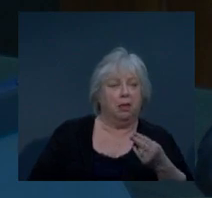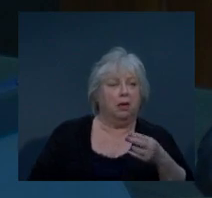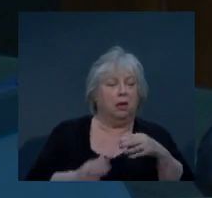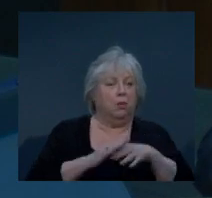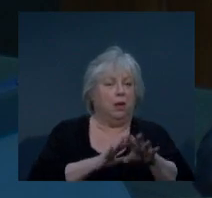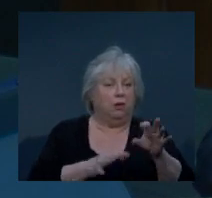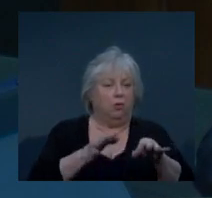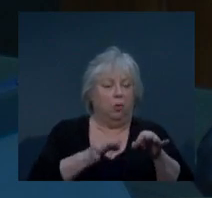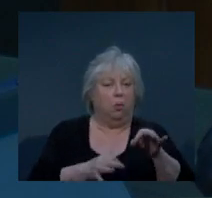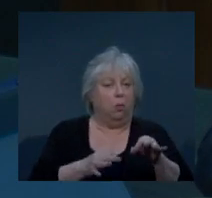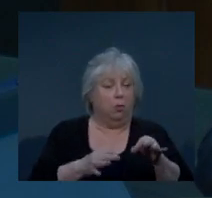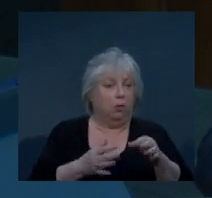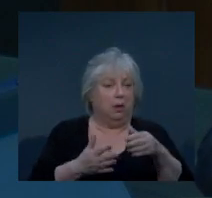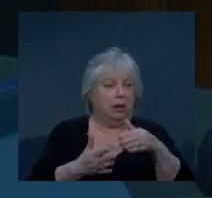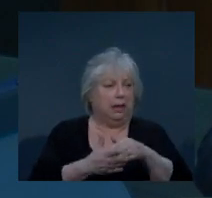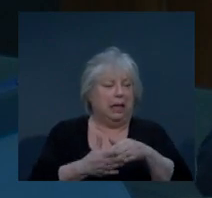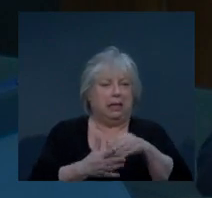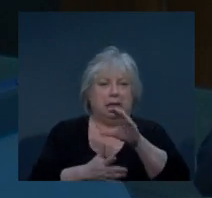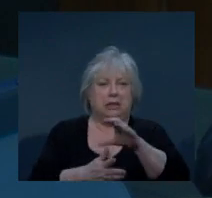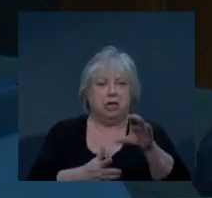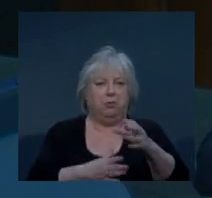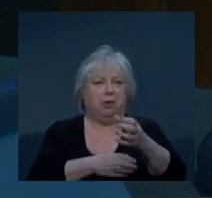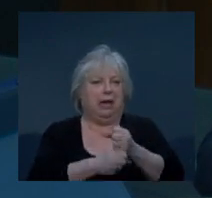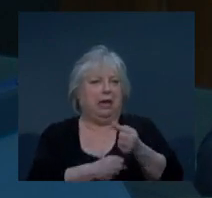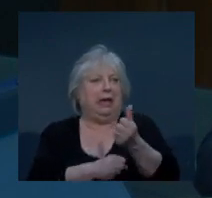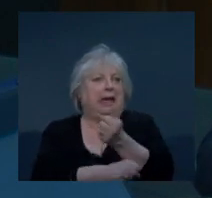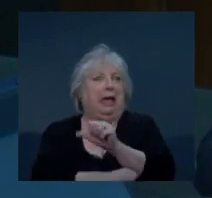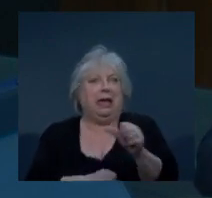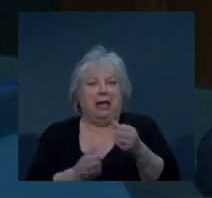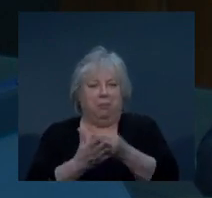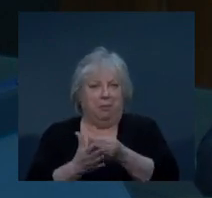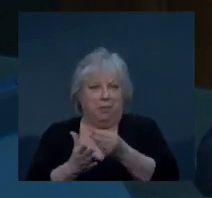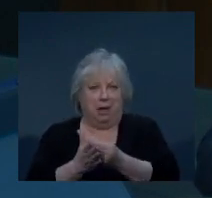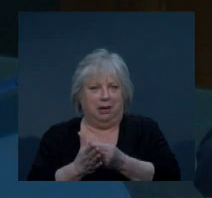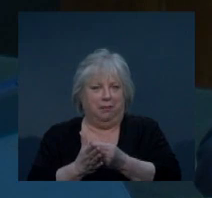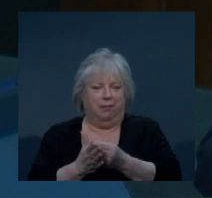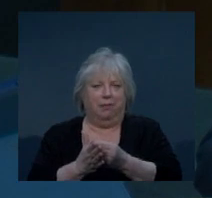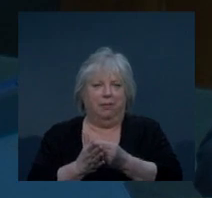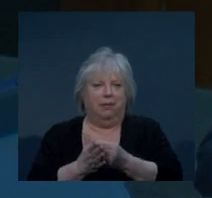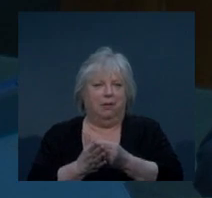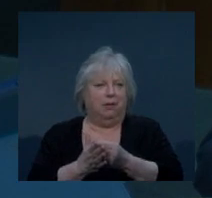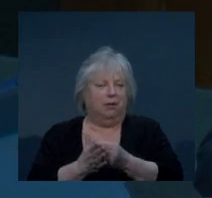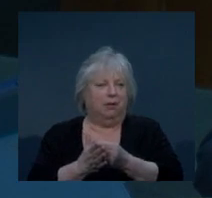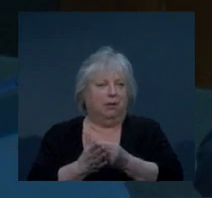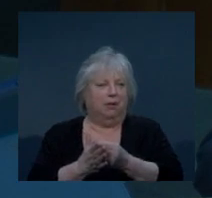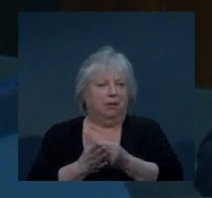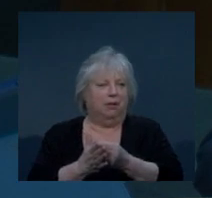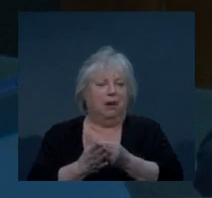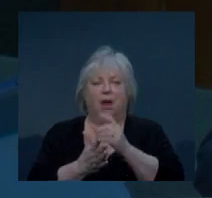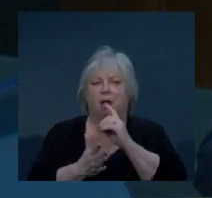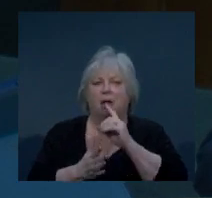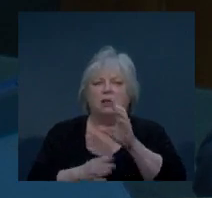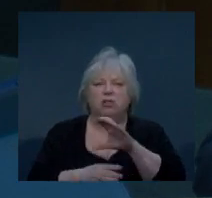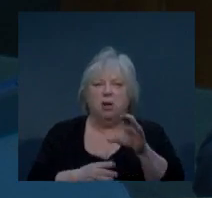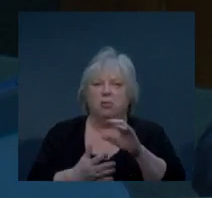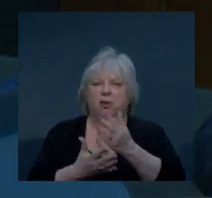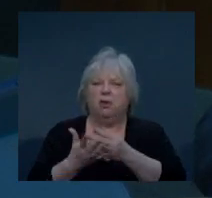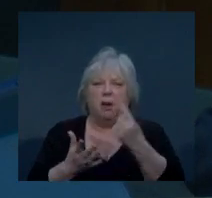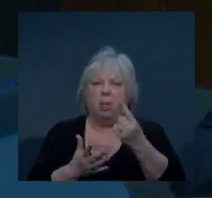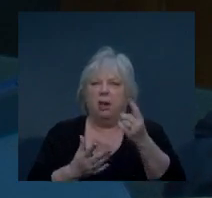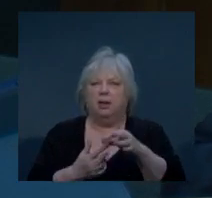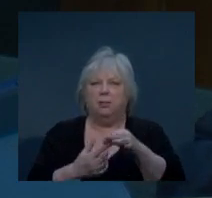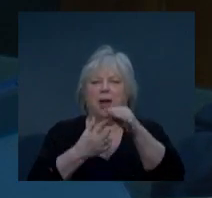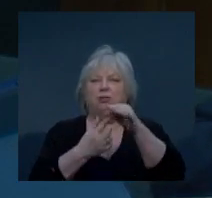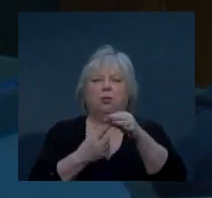into court against the chamber receiving any money at all. Are they some special entities, or what's going on?